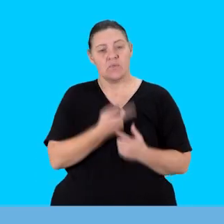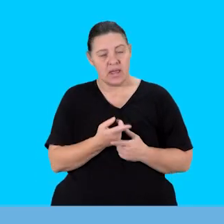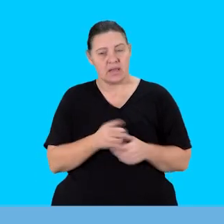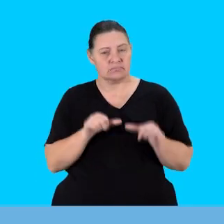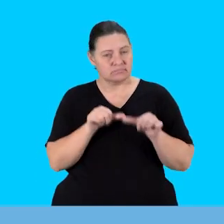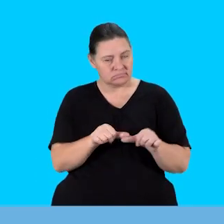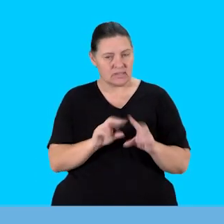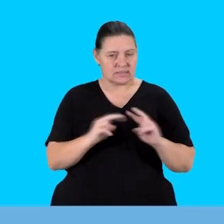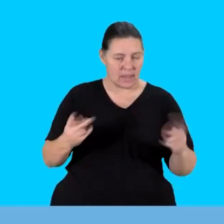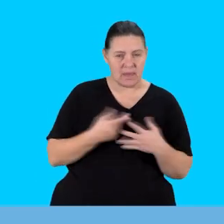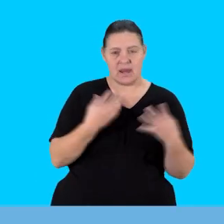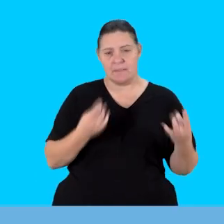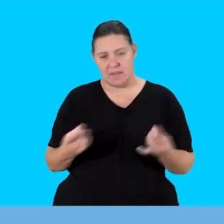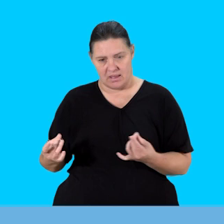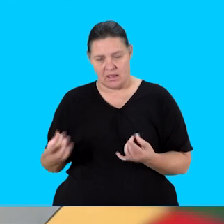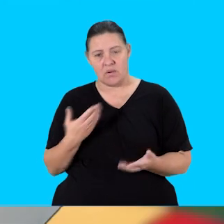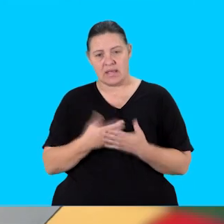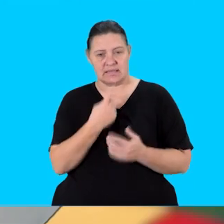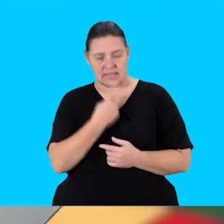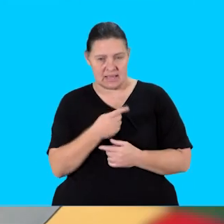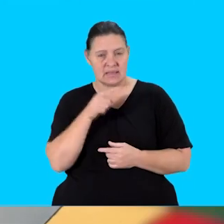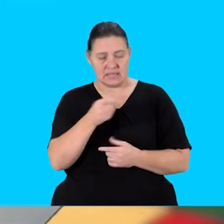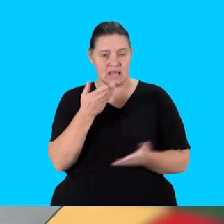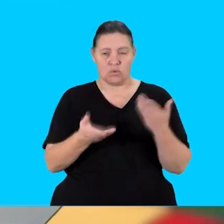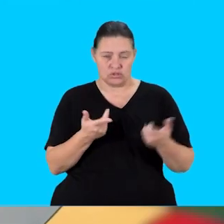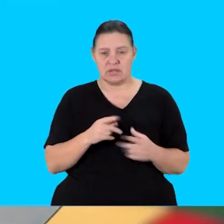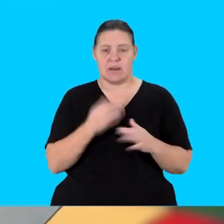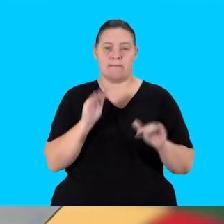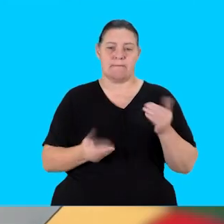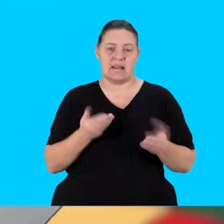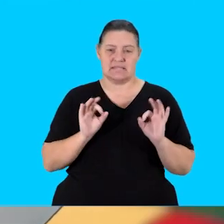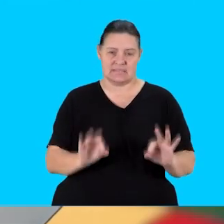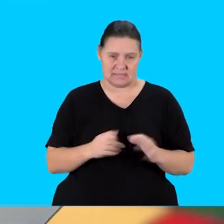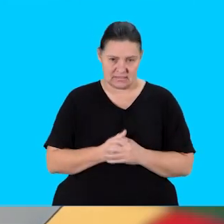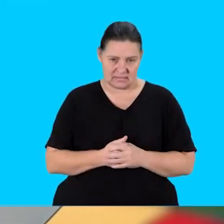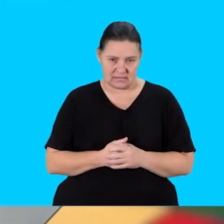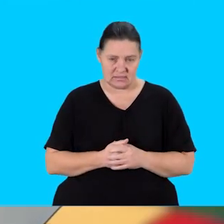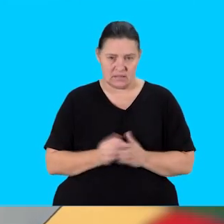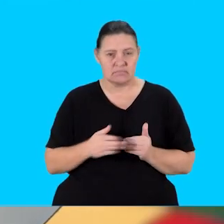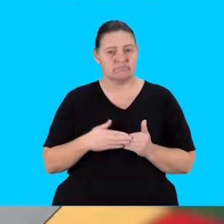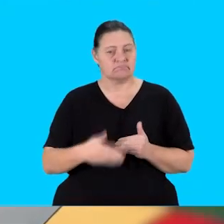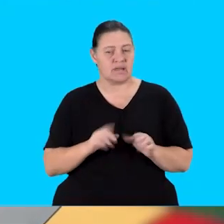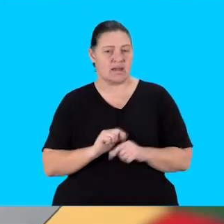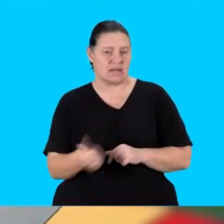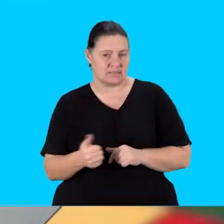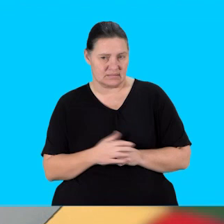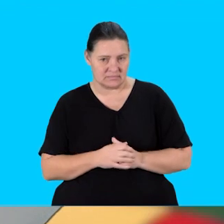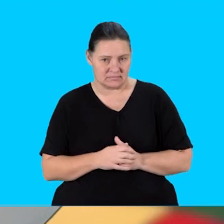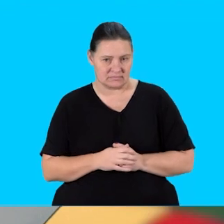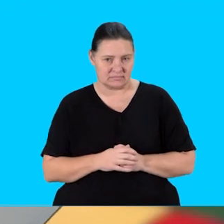maintained our type and our number, we can say that this equation is balanced. Now let's move on to the next